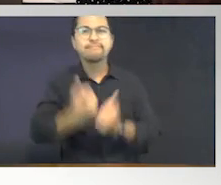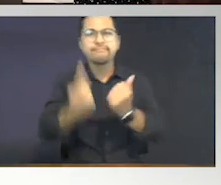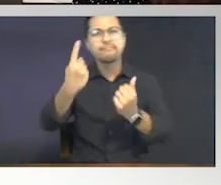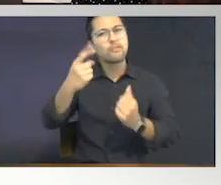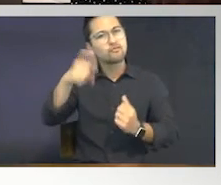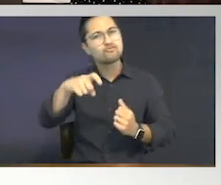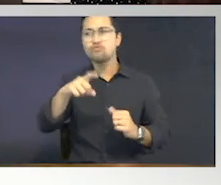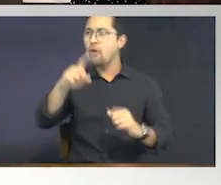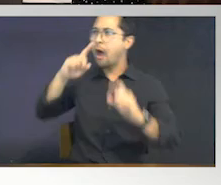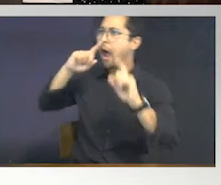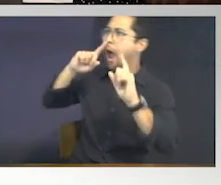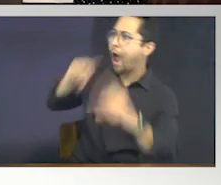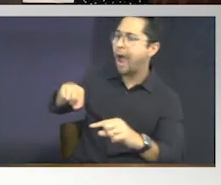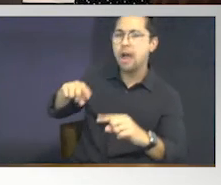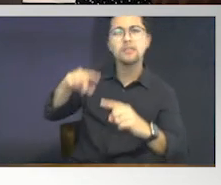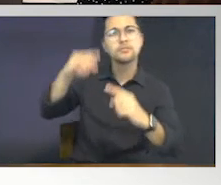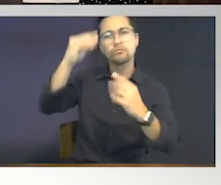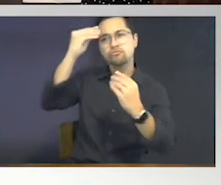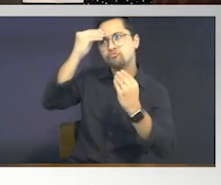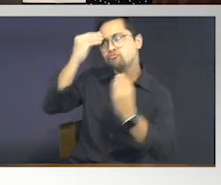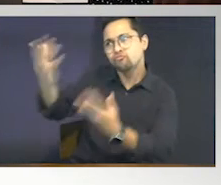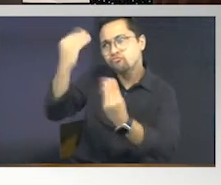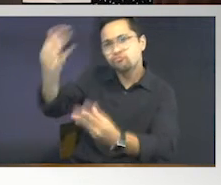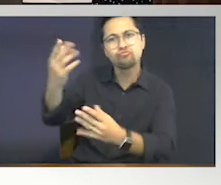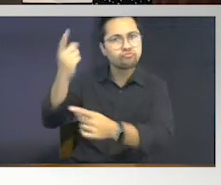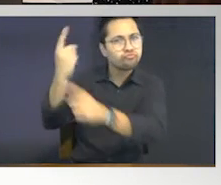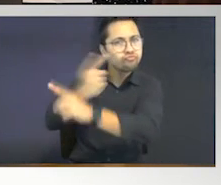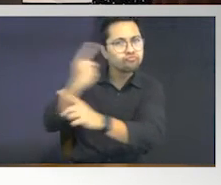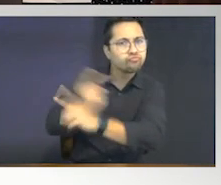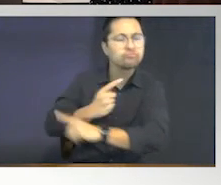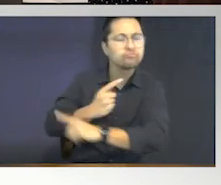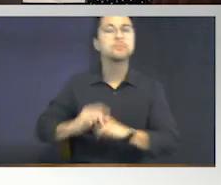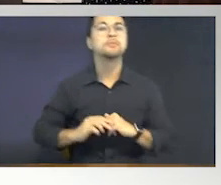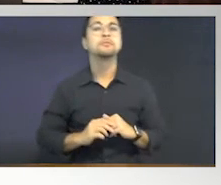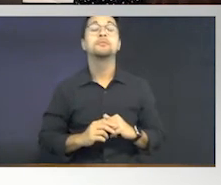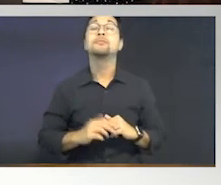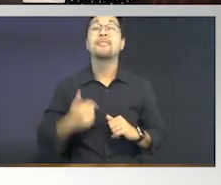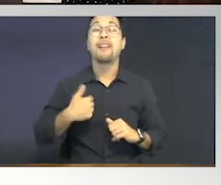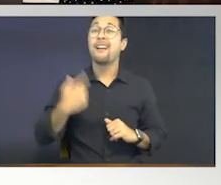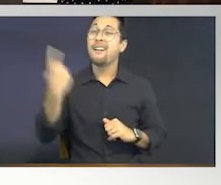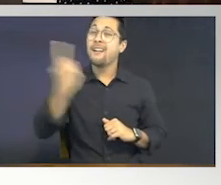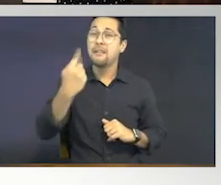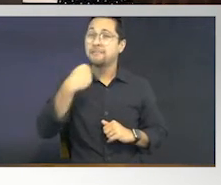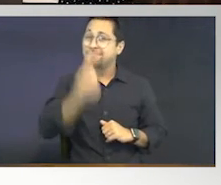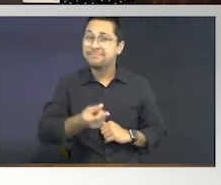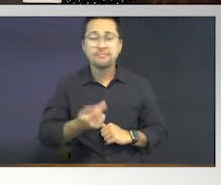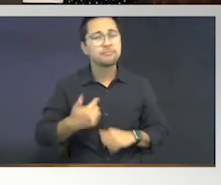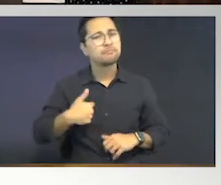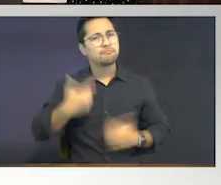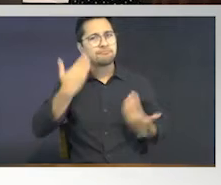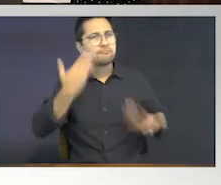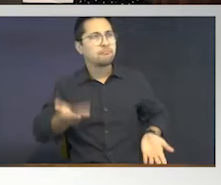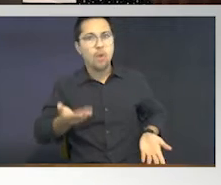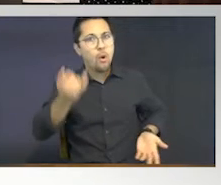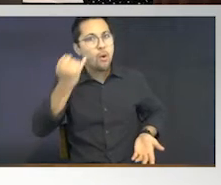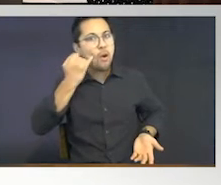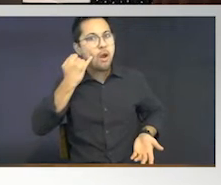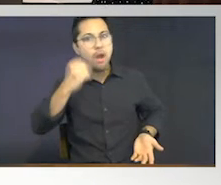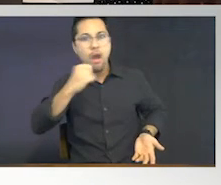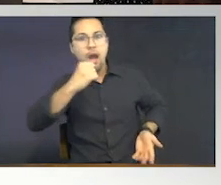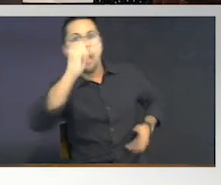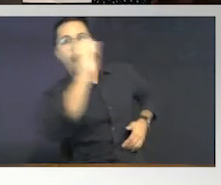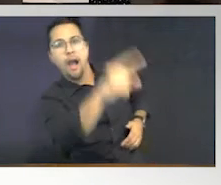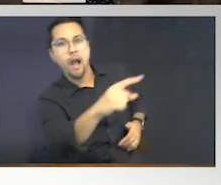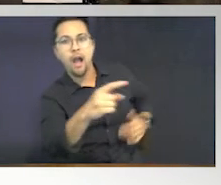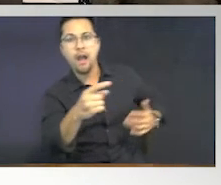your questions, giving you the information that you need. And, you know, I always say we don't know what we don't know, right?